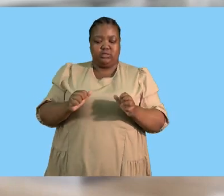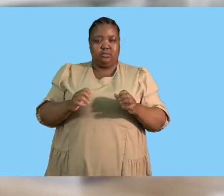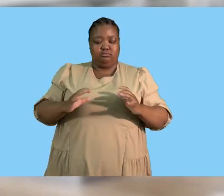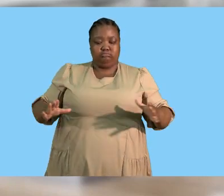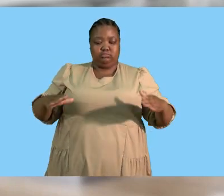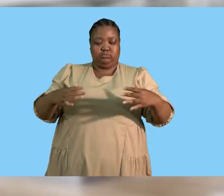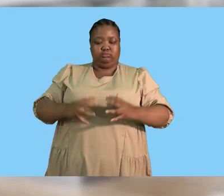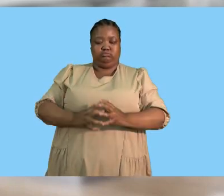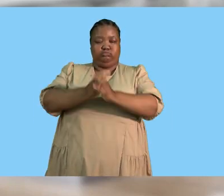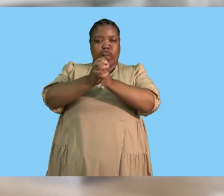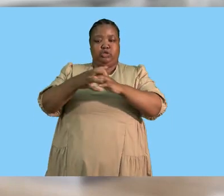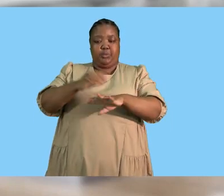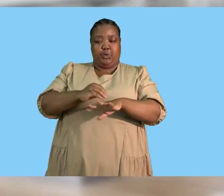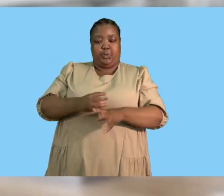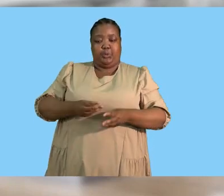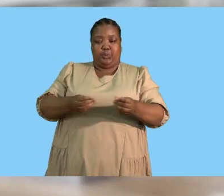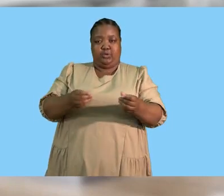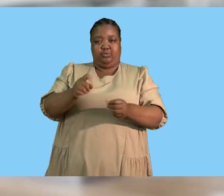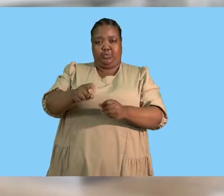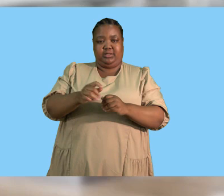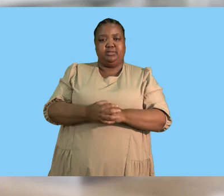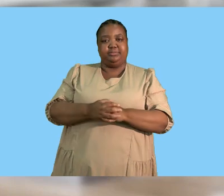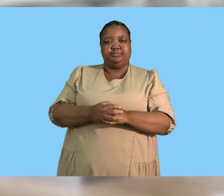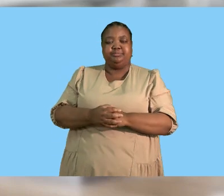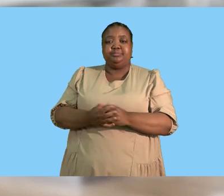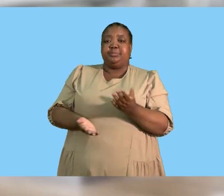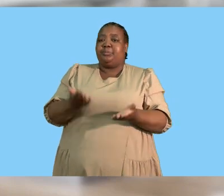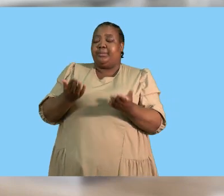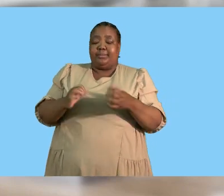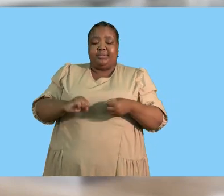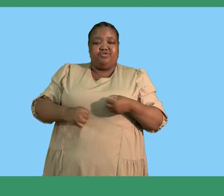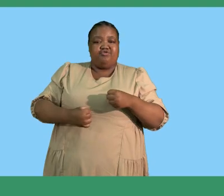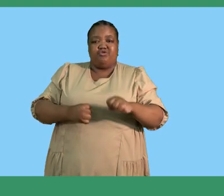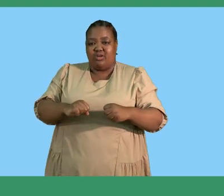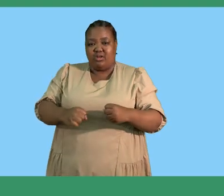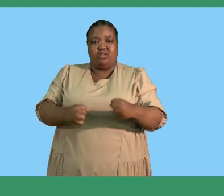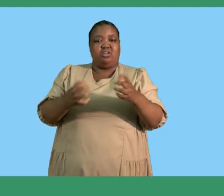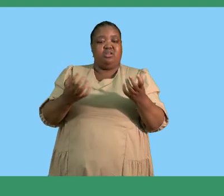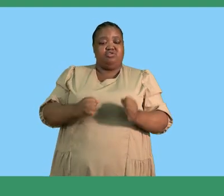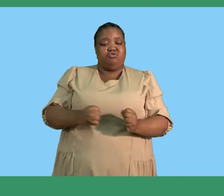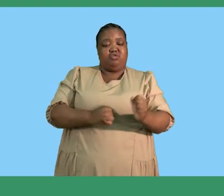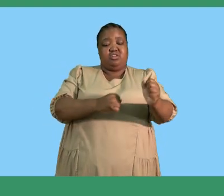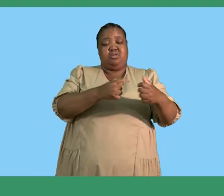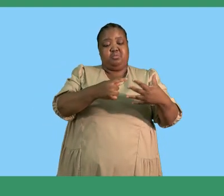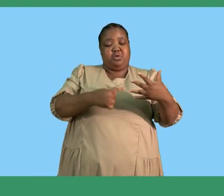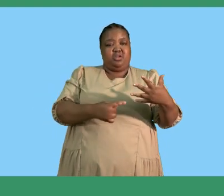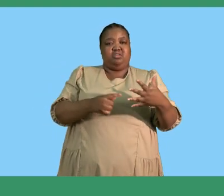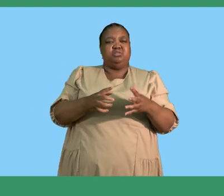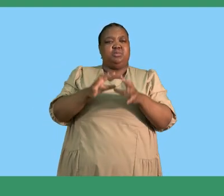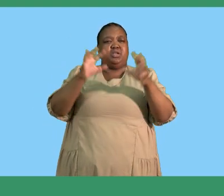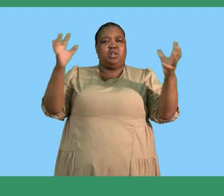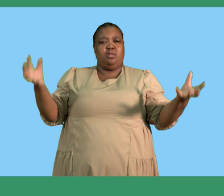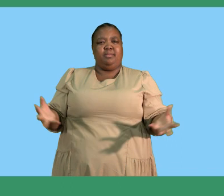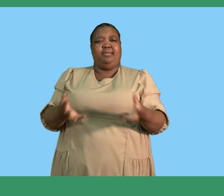together. Now, there's also a possibility that you might struggle to come up with the strategies to deal